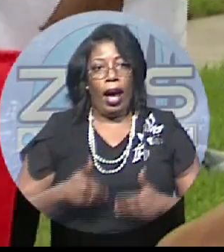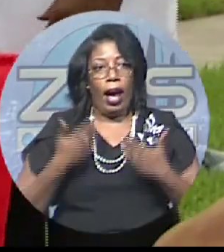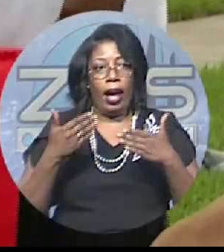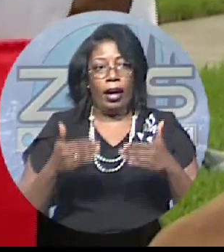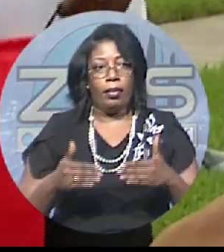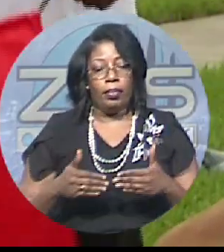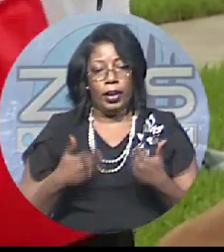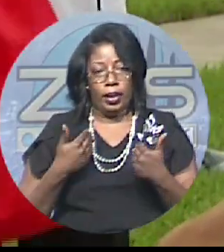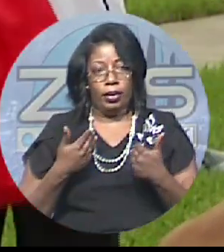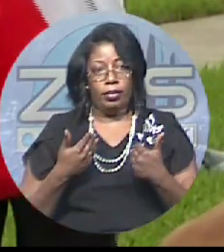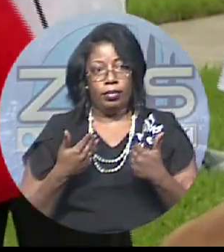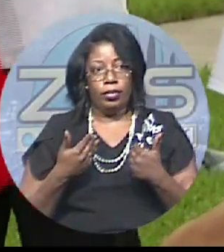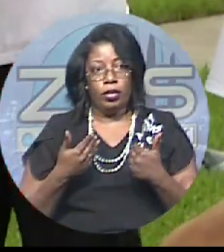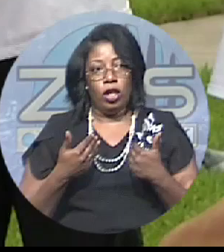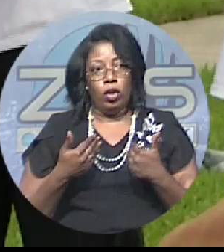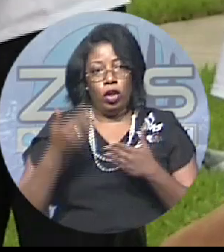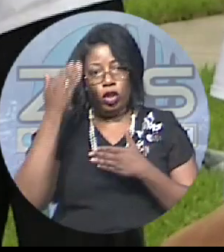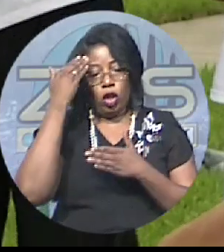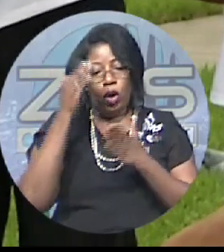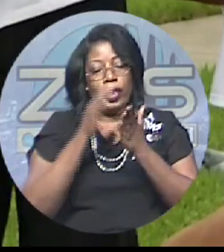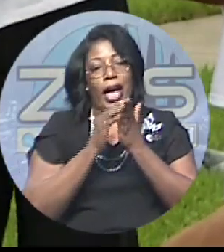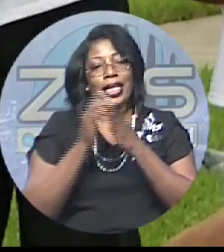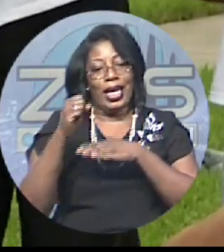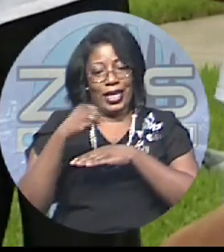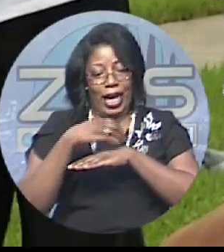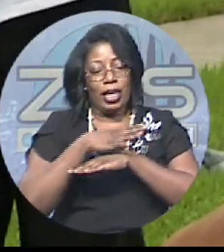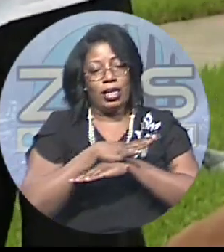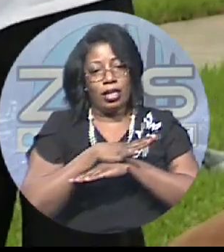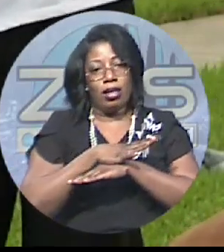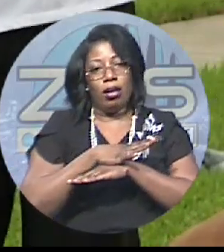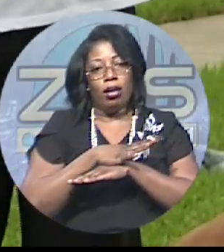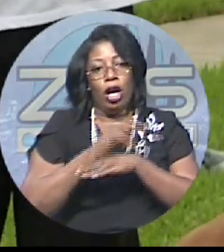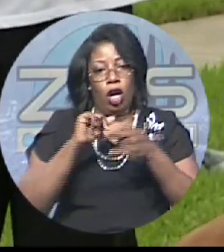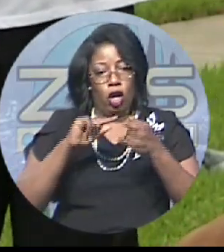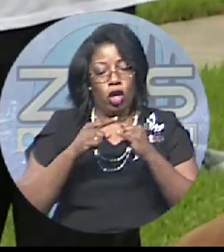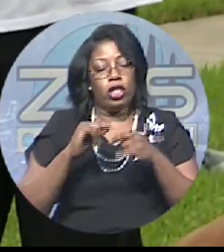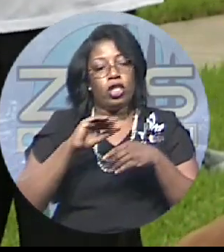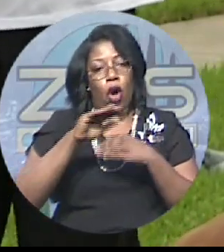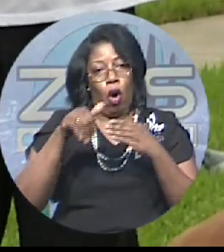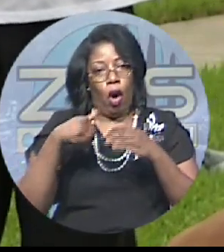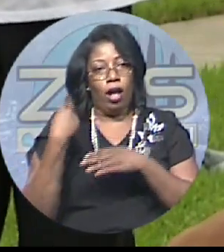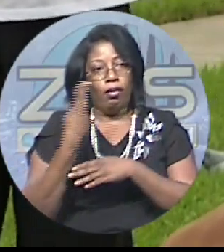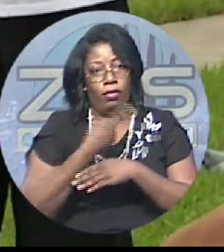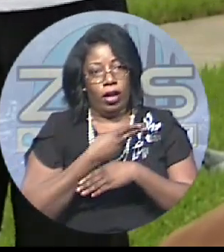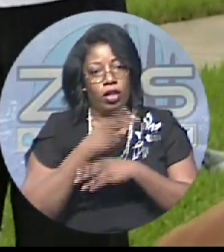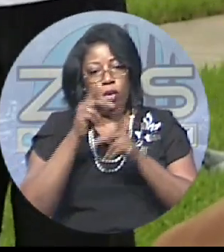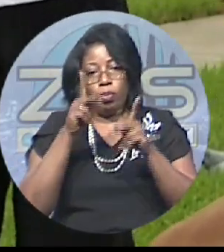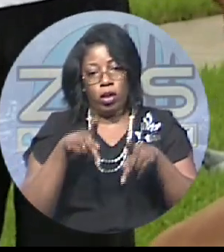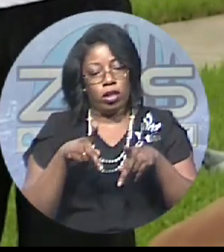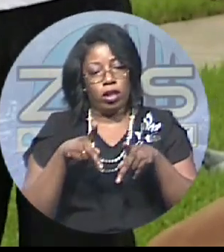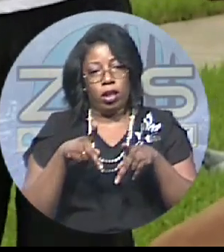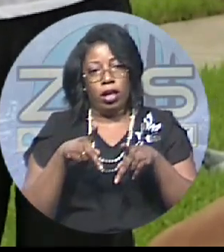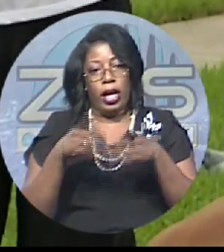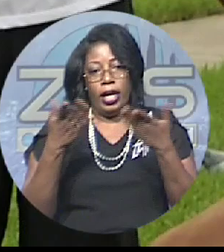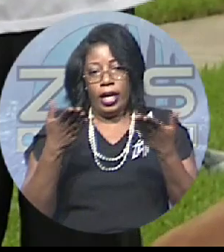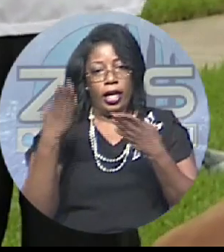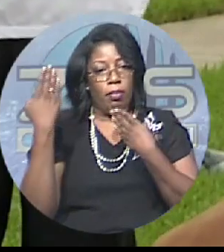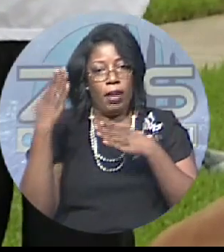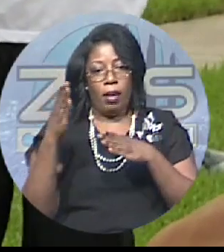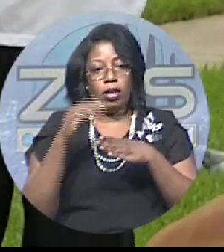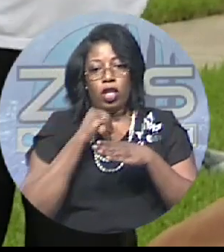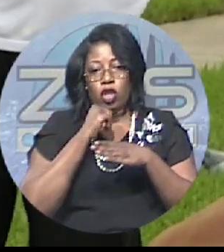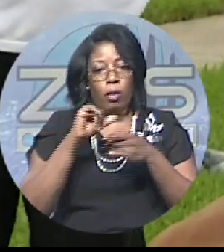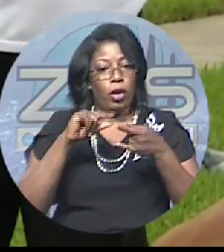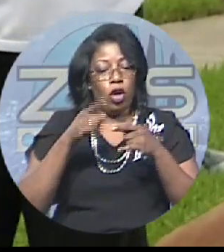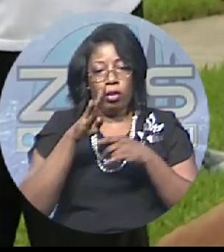happy. As we're all aware, cancer affects all of us. There's really no person in the Bahamas today who can say that they have not been impacted by cancer